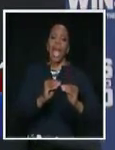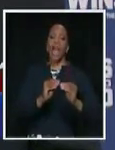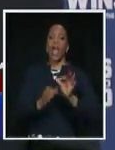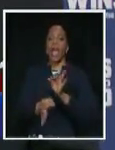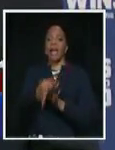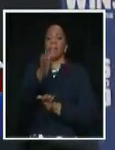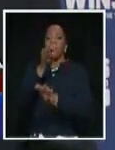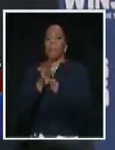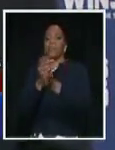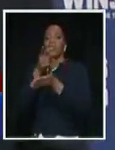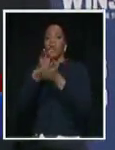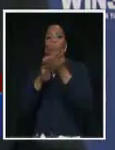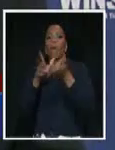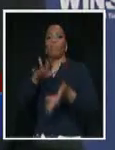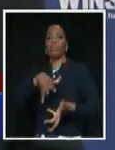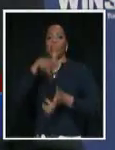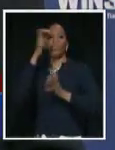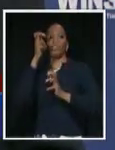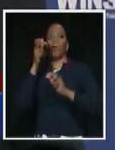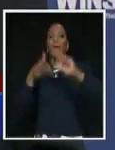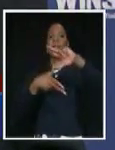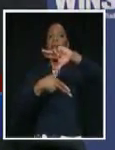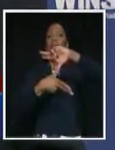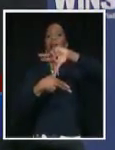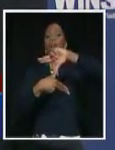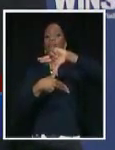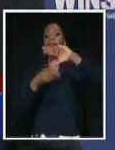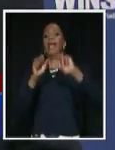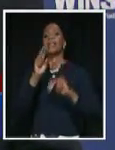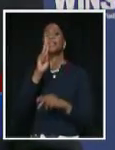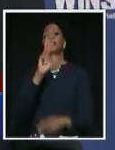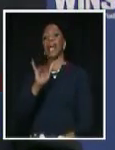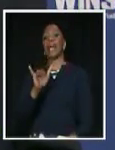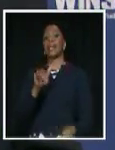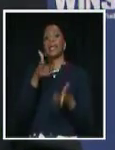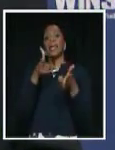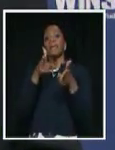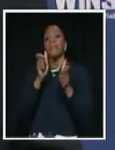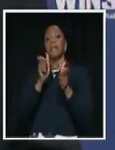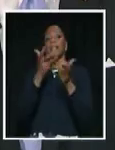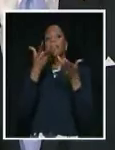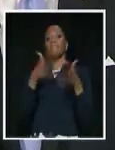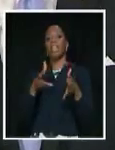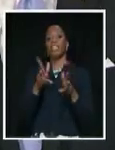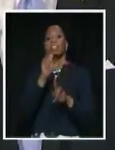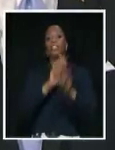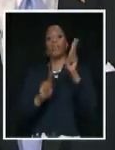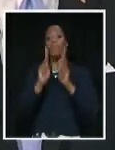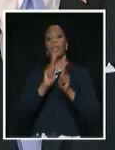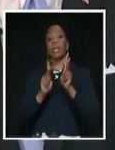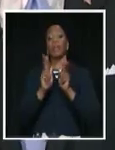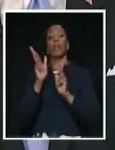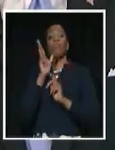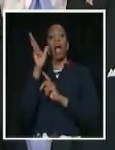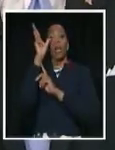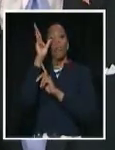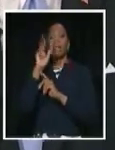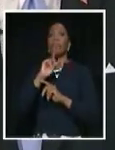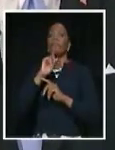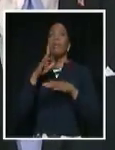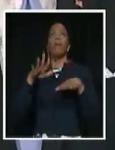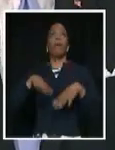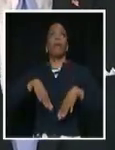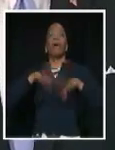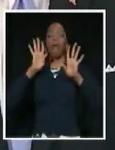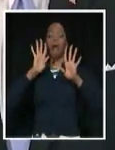of what was destroyed in Hurricane Sandy. Immediately after that, the folks in the Rockaways were completely up in arms. The people out in Staten